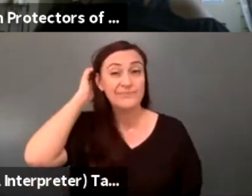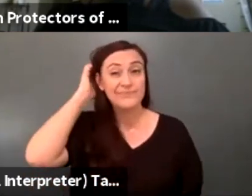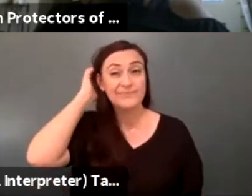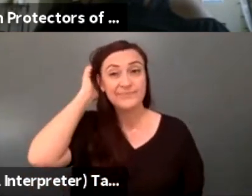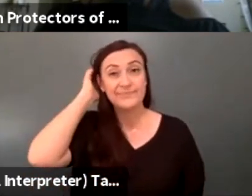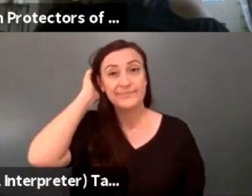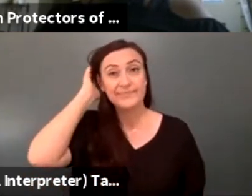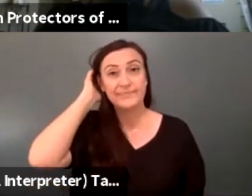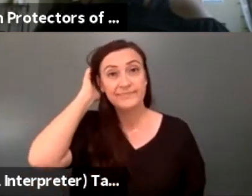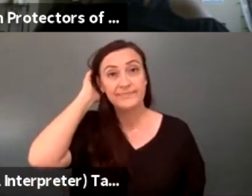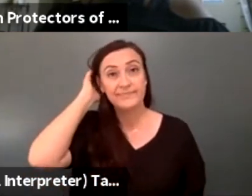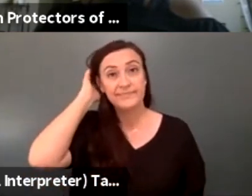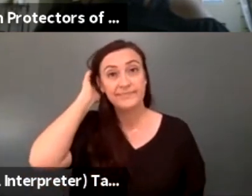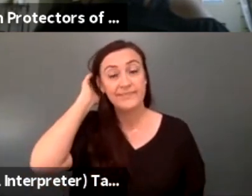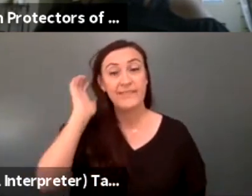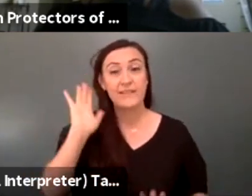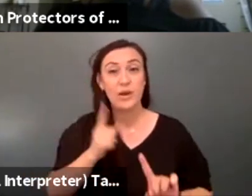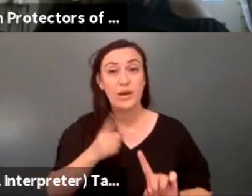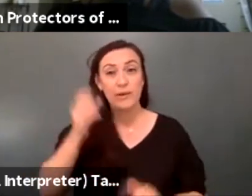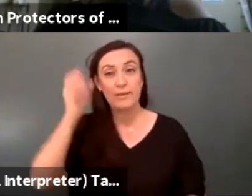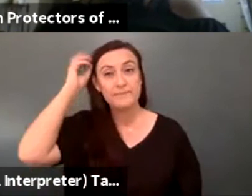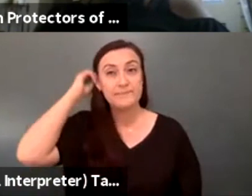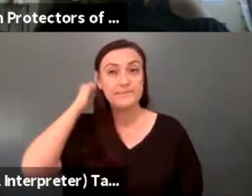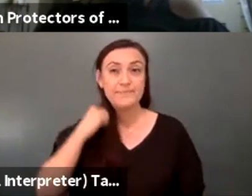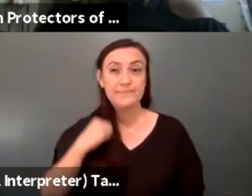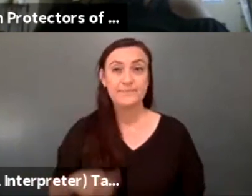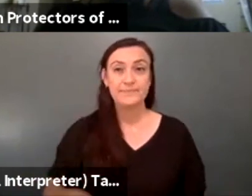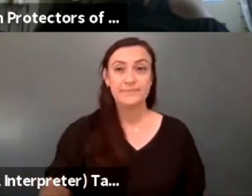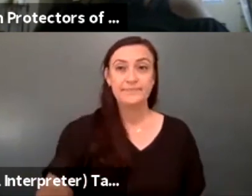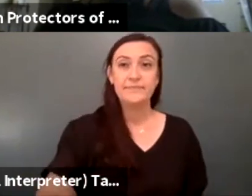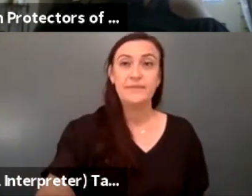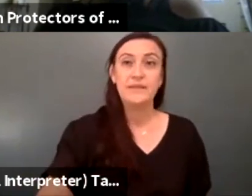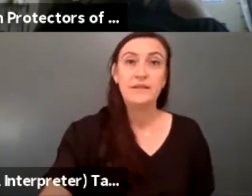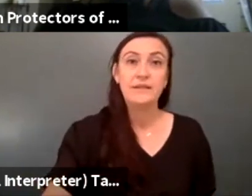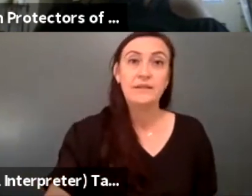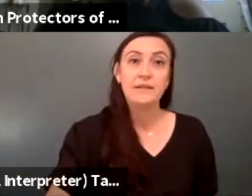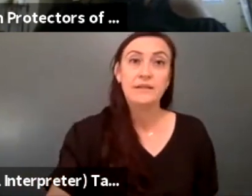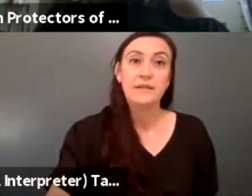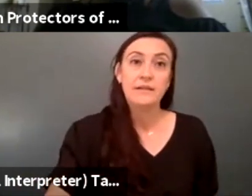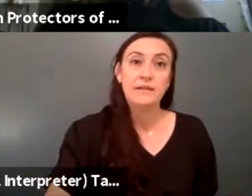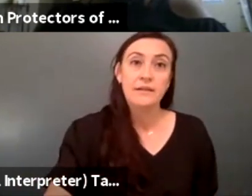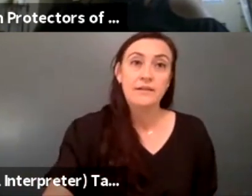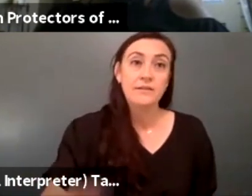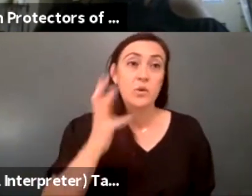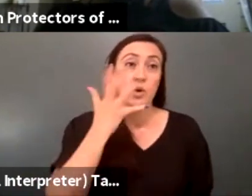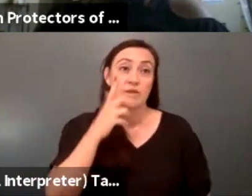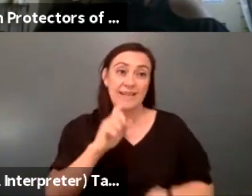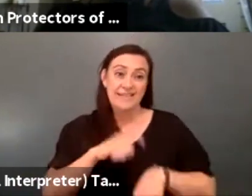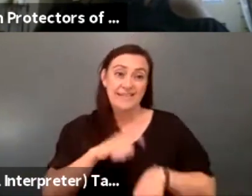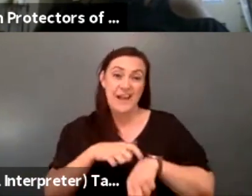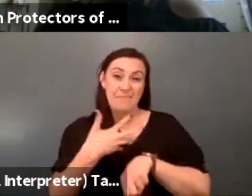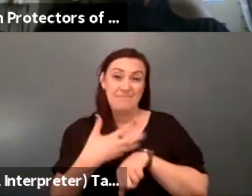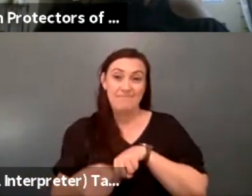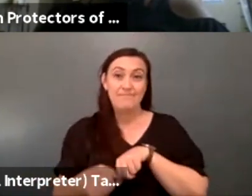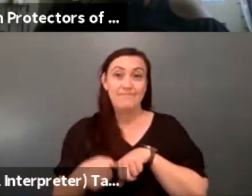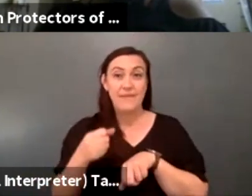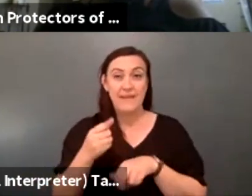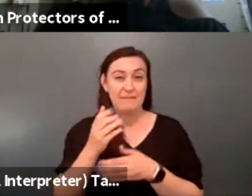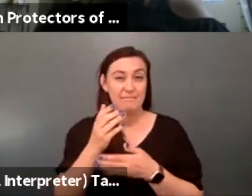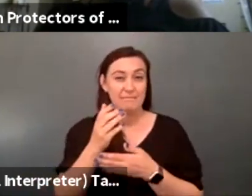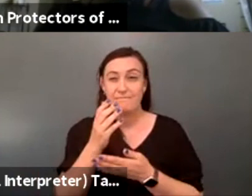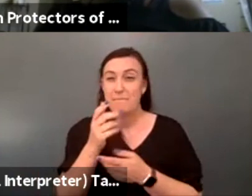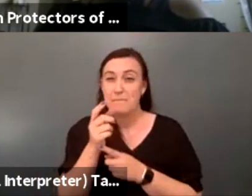I think that's a great point to lift up. Well, we're just about at time. I think we have maybe like part of a minute